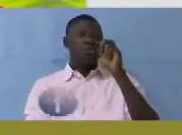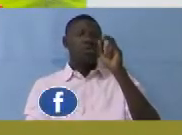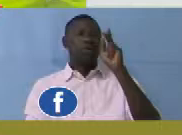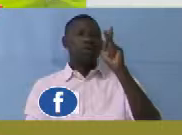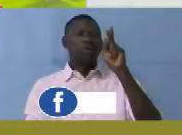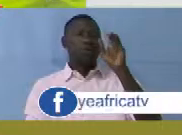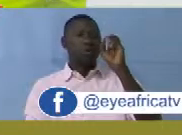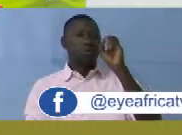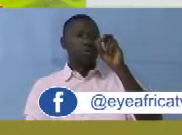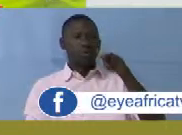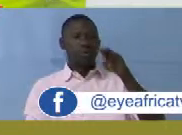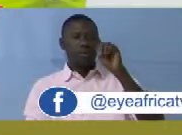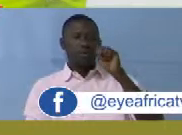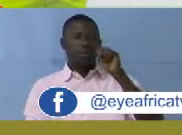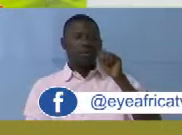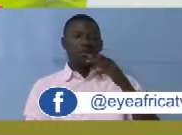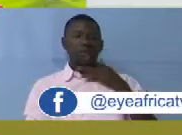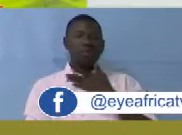from